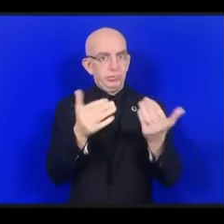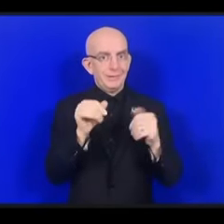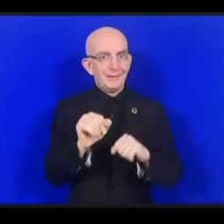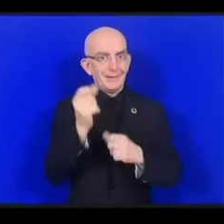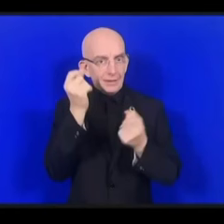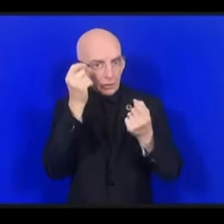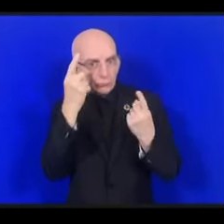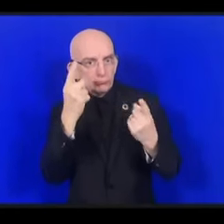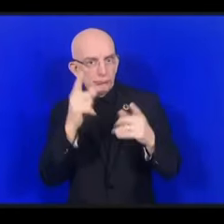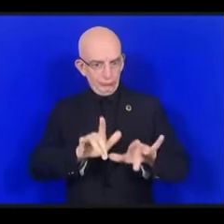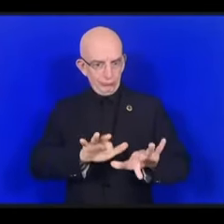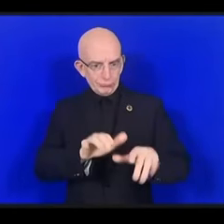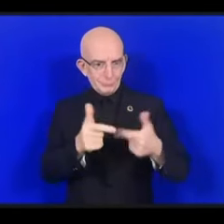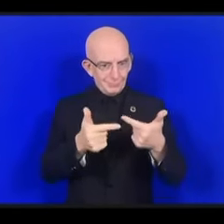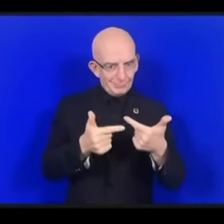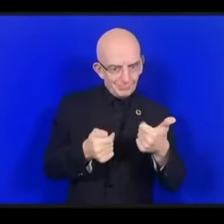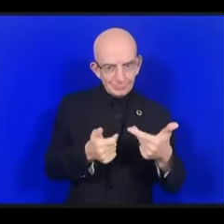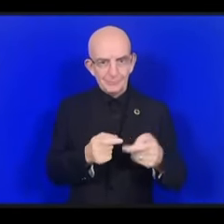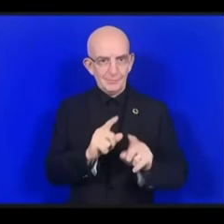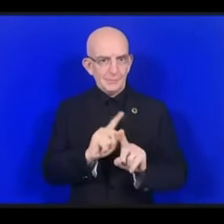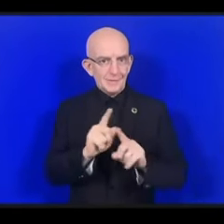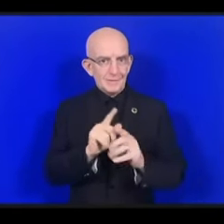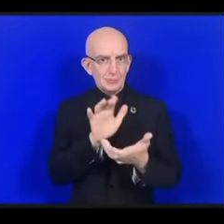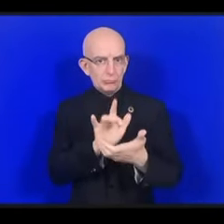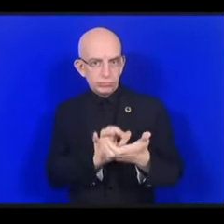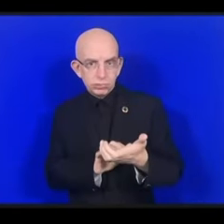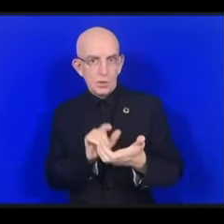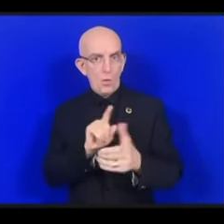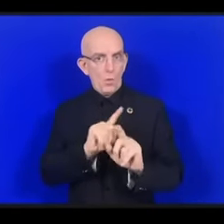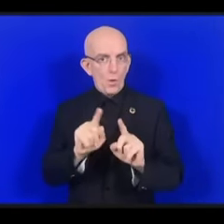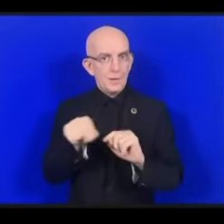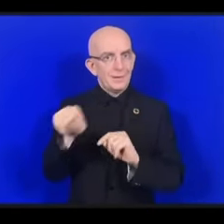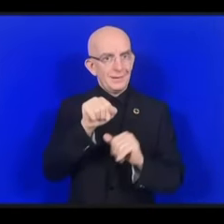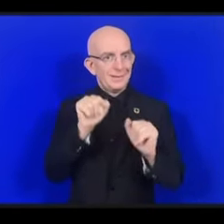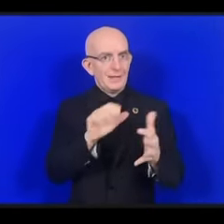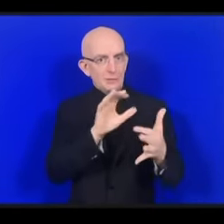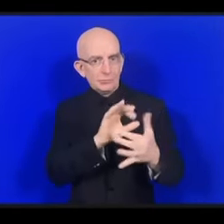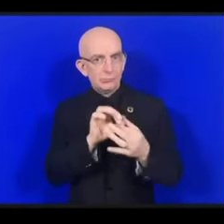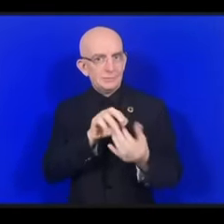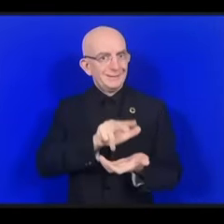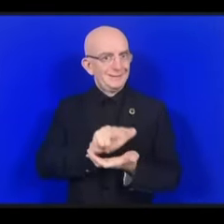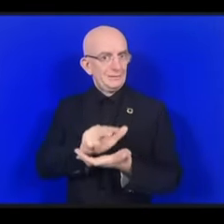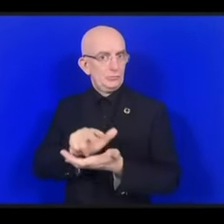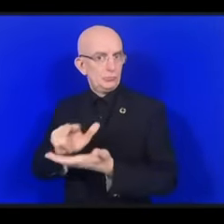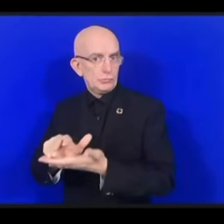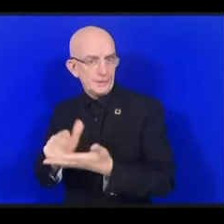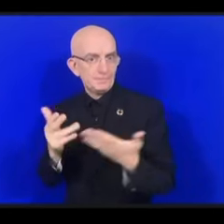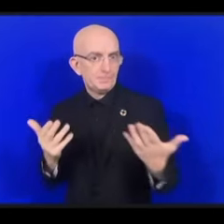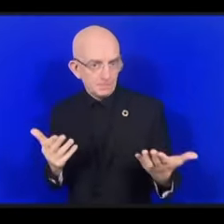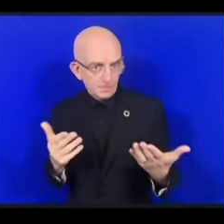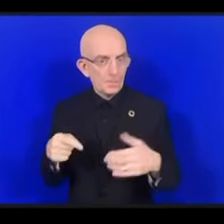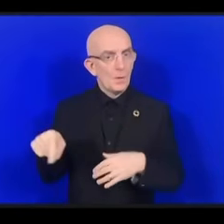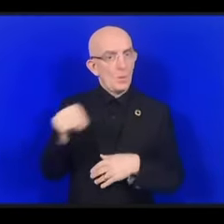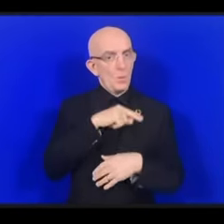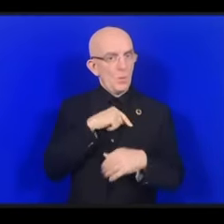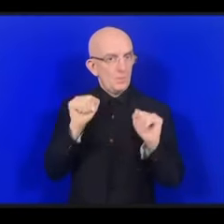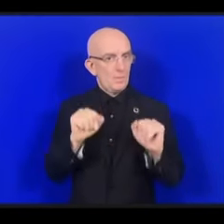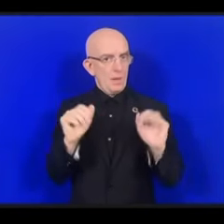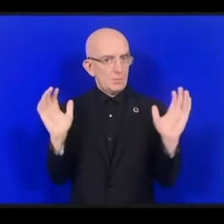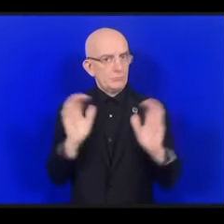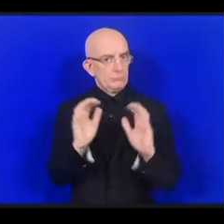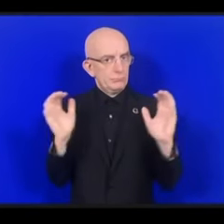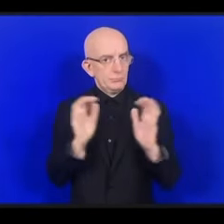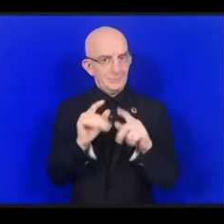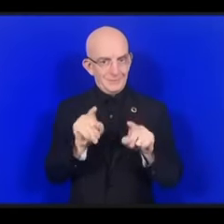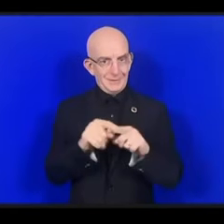bringing together stakeholders from cross-cutting fields. I am therefore immensely grateful to the government